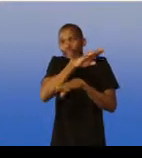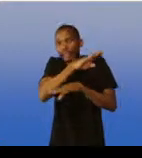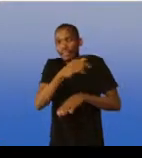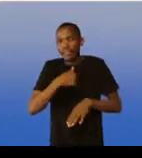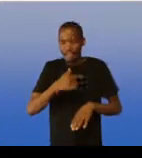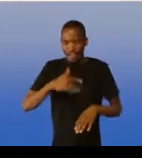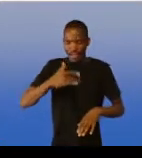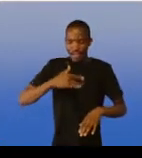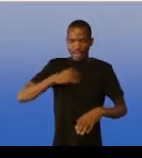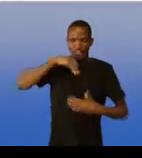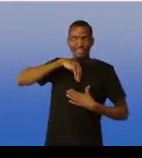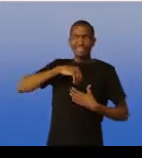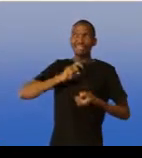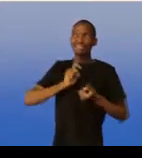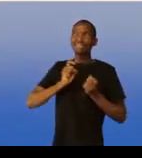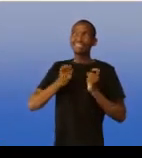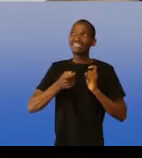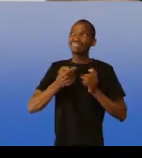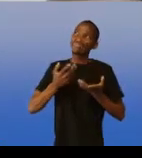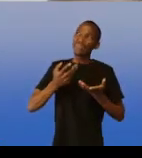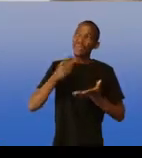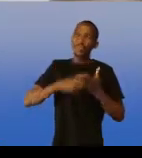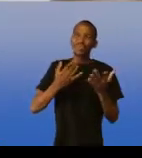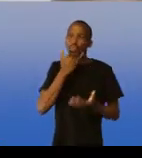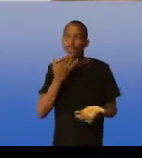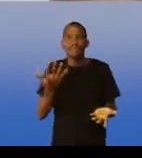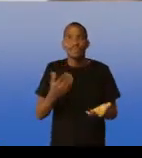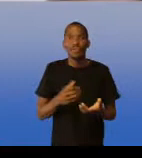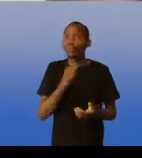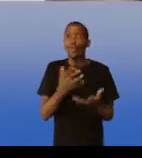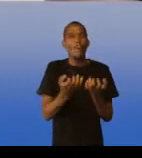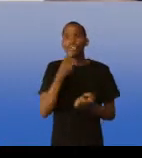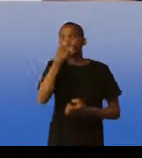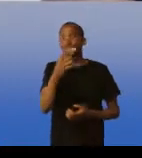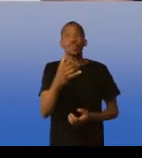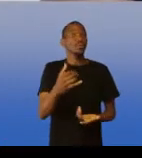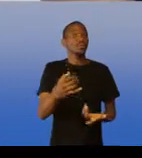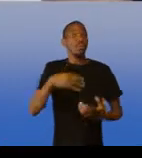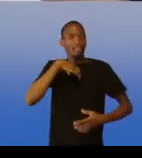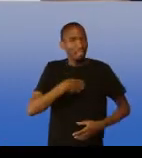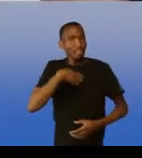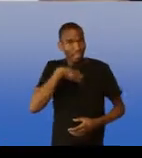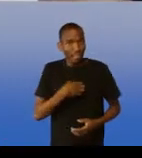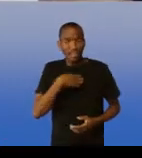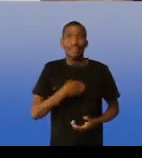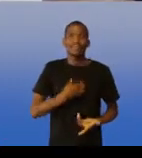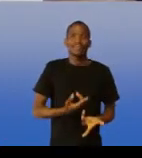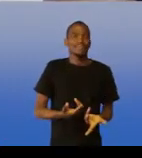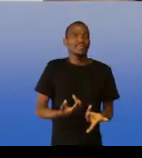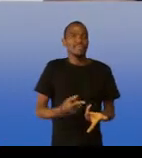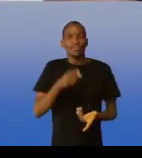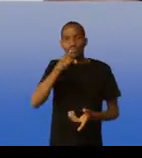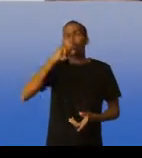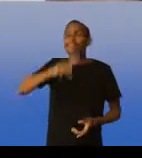And that will be a sign that something is happening. We don't want you to get sick. Studies have shown that there's more benefit to you getting started